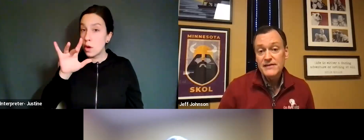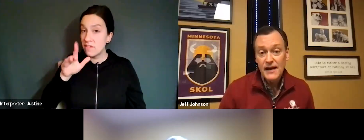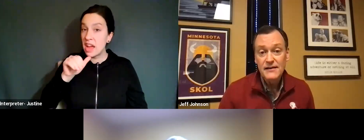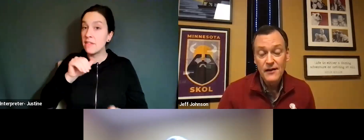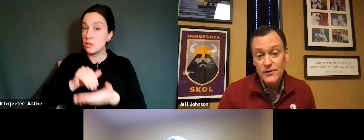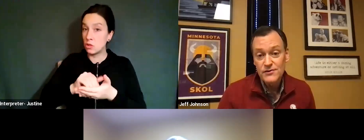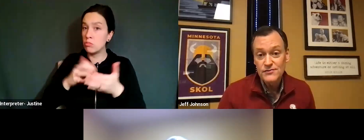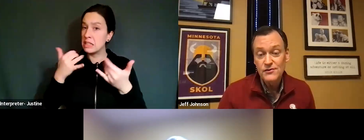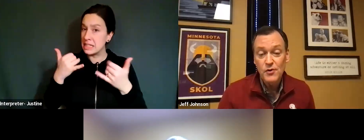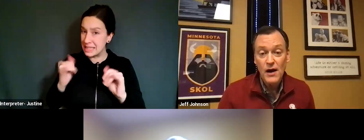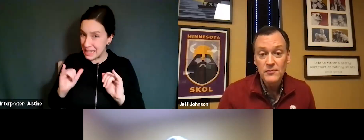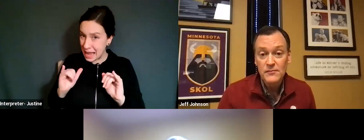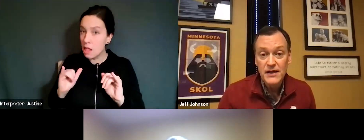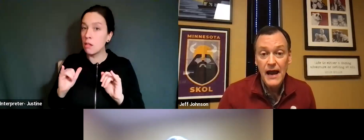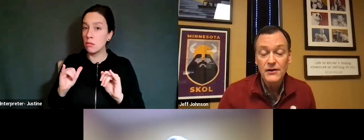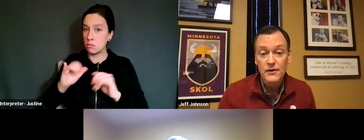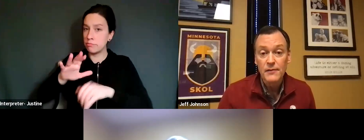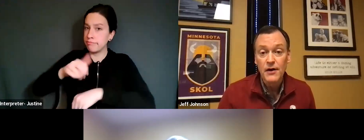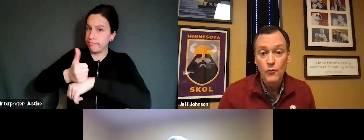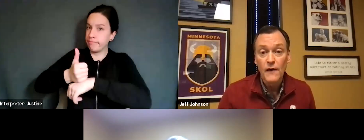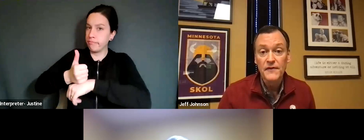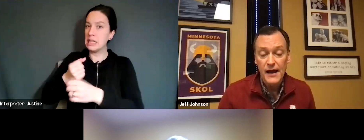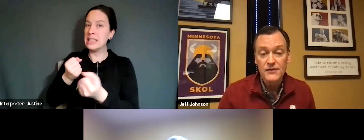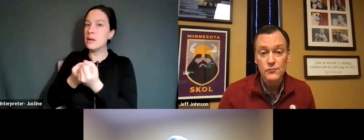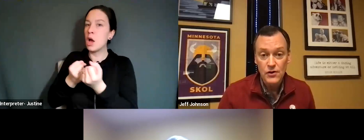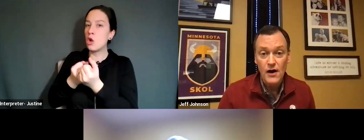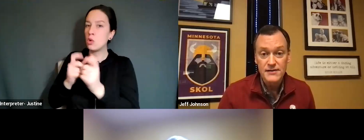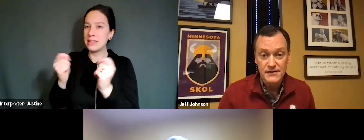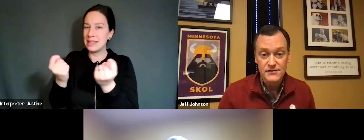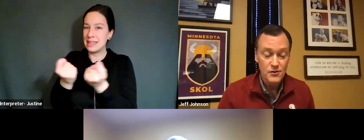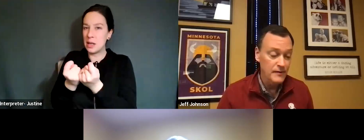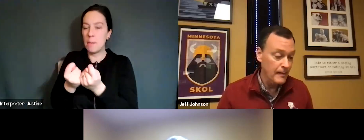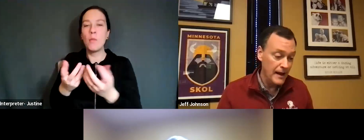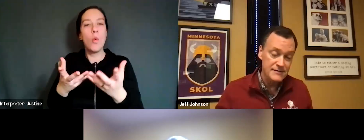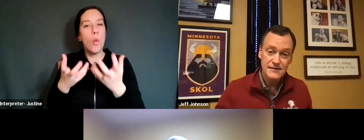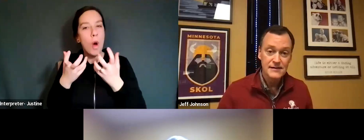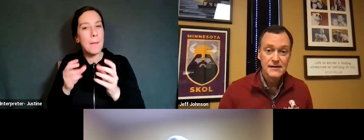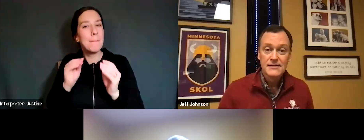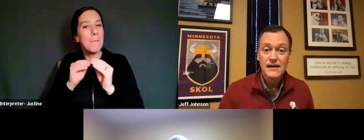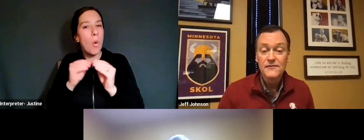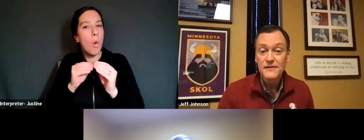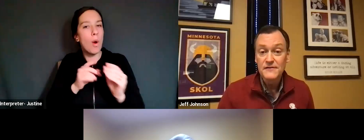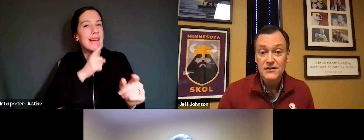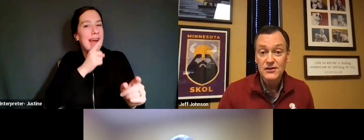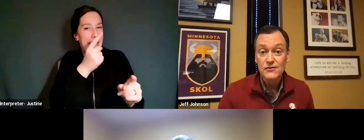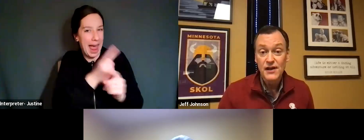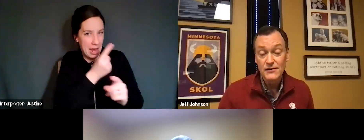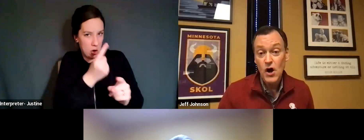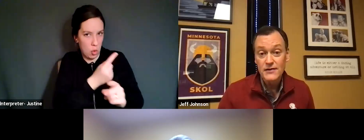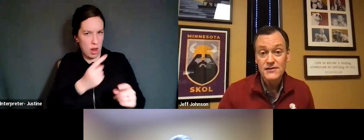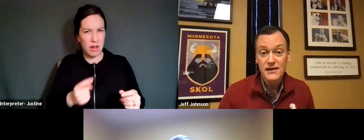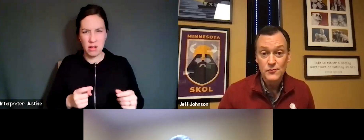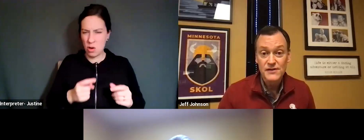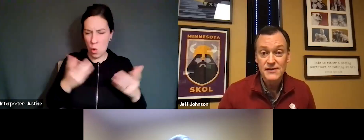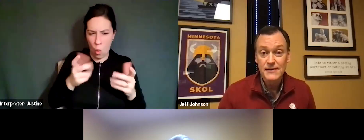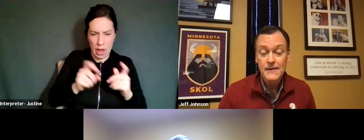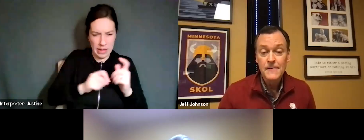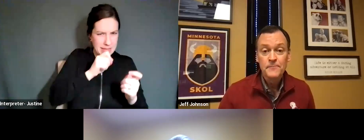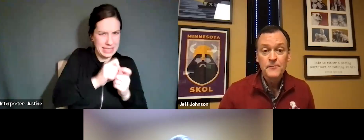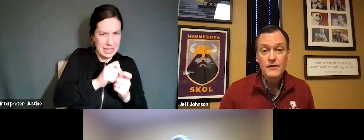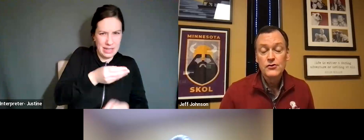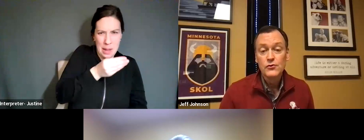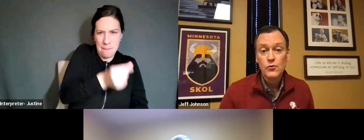but we decided that we should probably be accurate about what the actual cost is. So in the last 10 to 15 years, that cost has